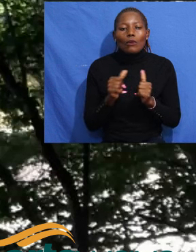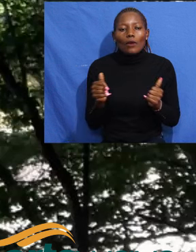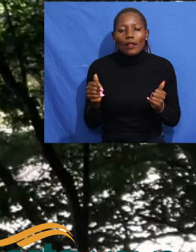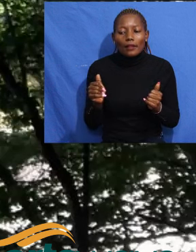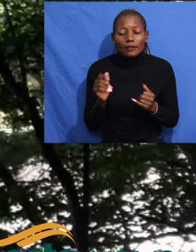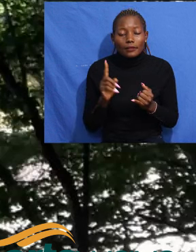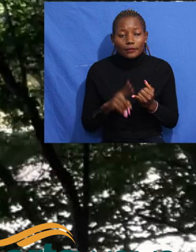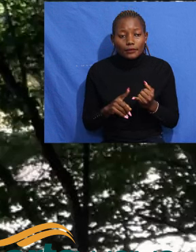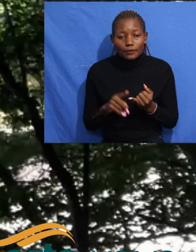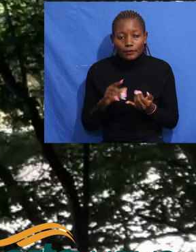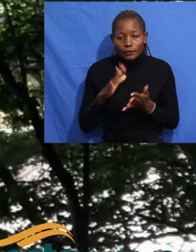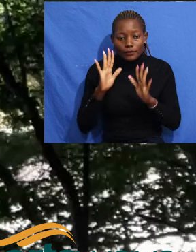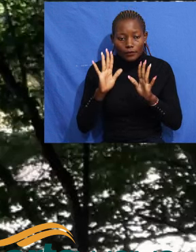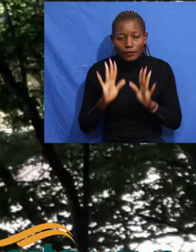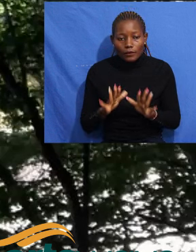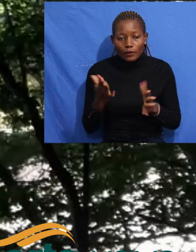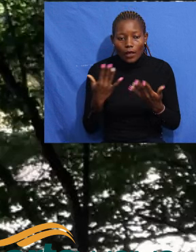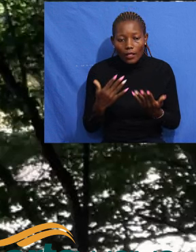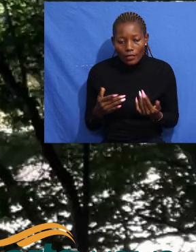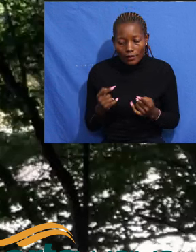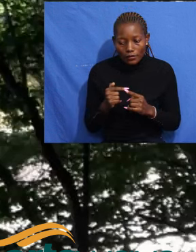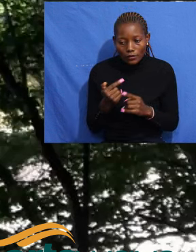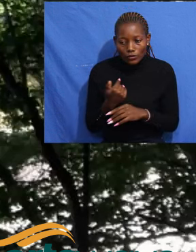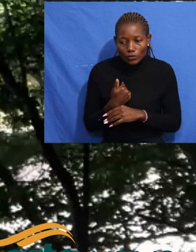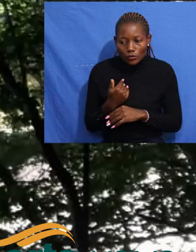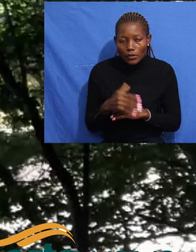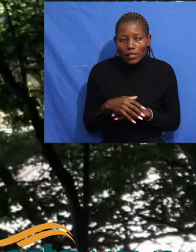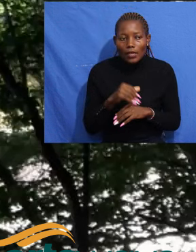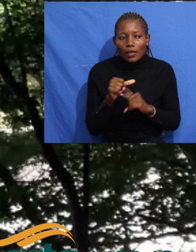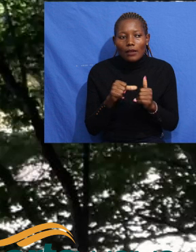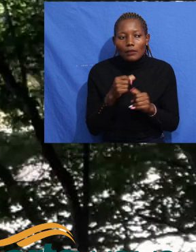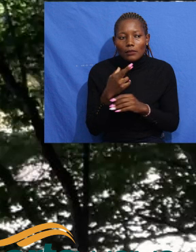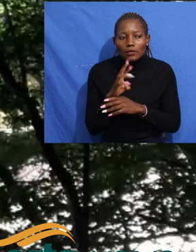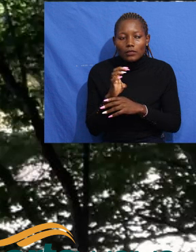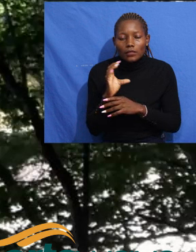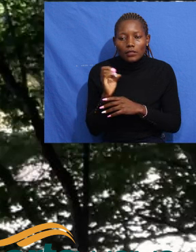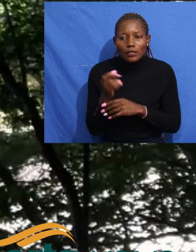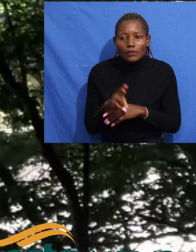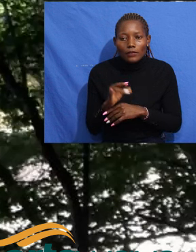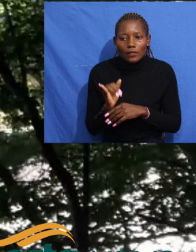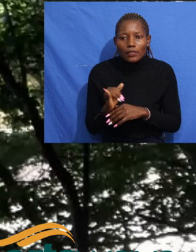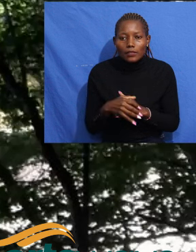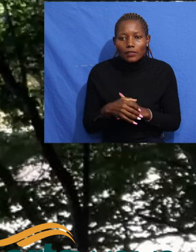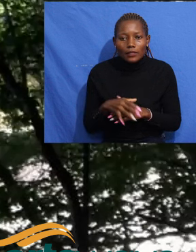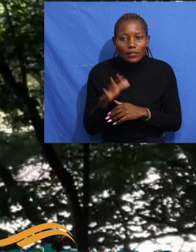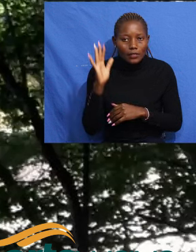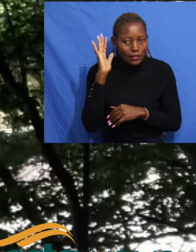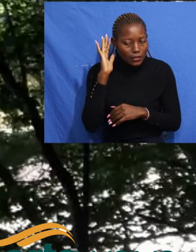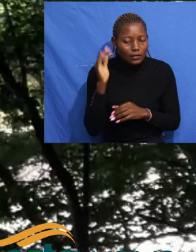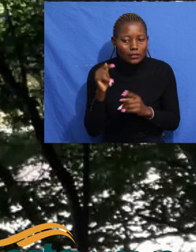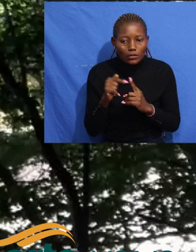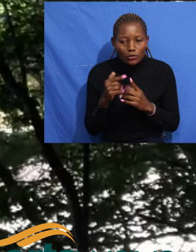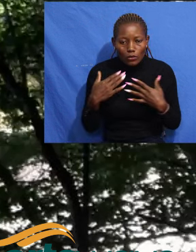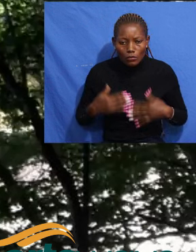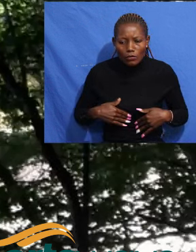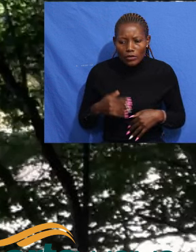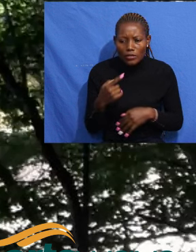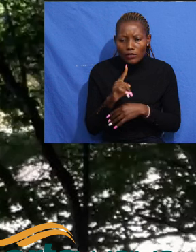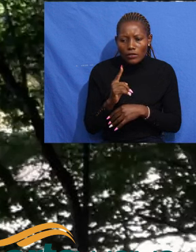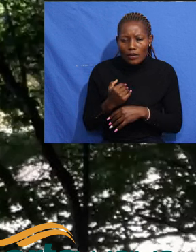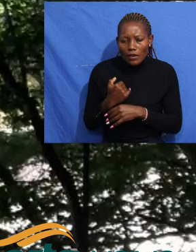of the most important thing to me in terms of recovery is to listen to your body. I think that's